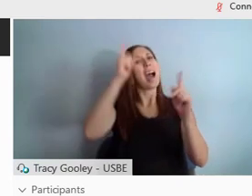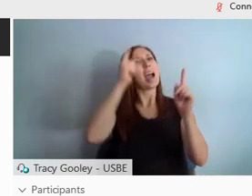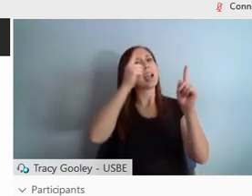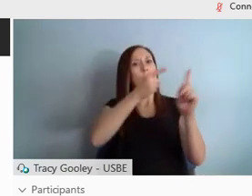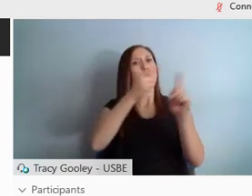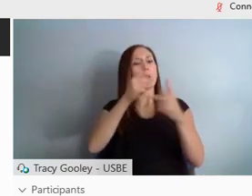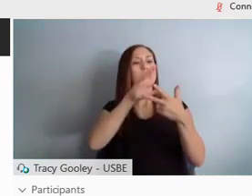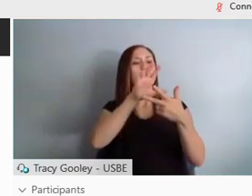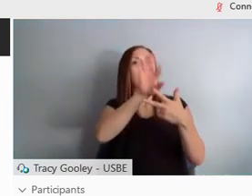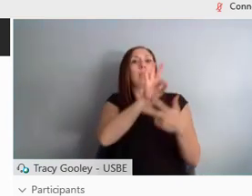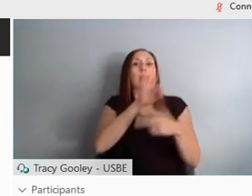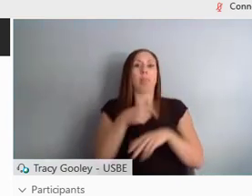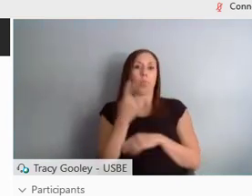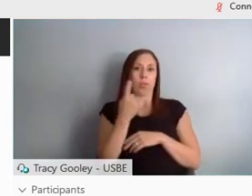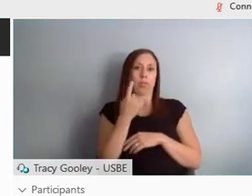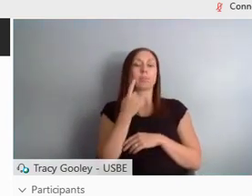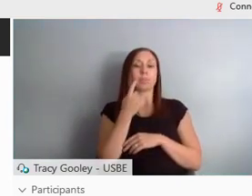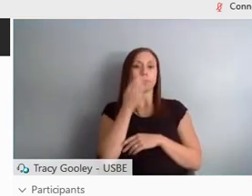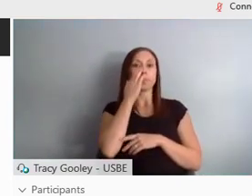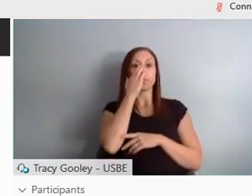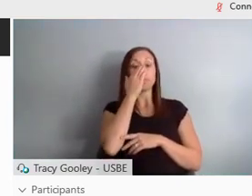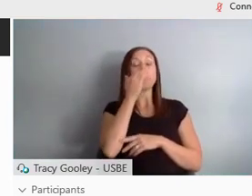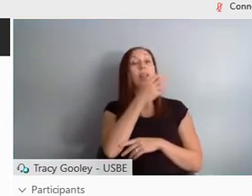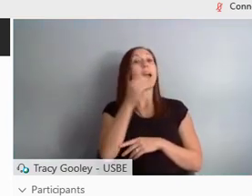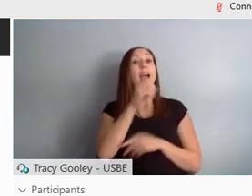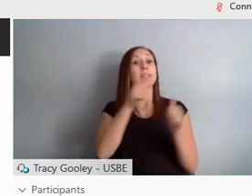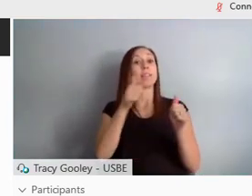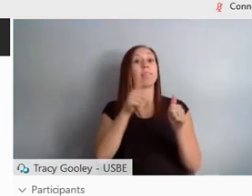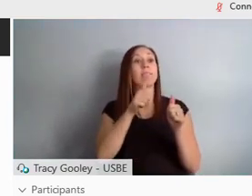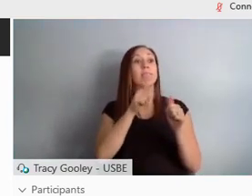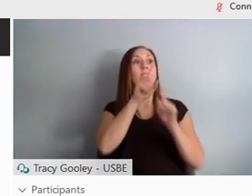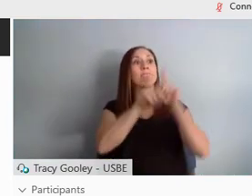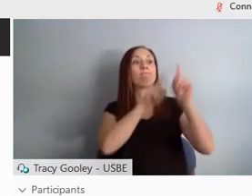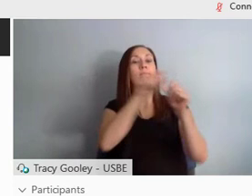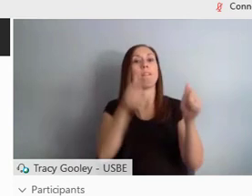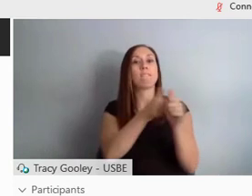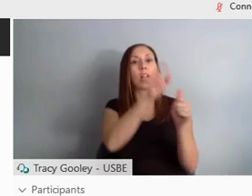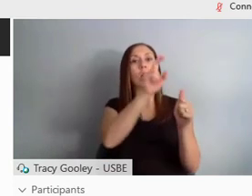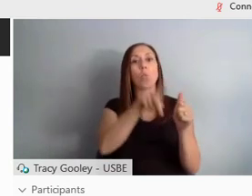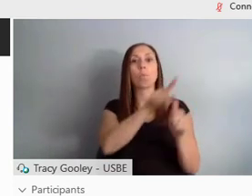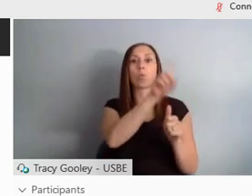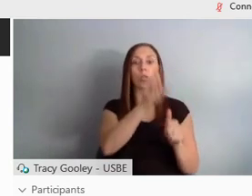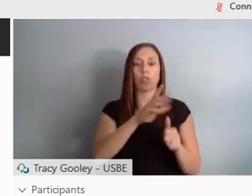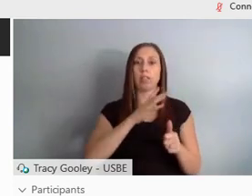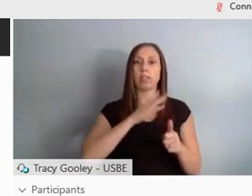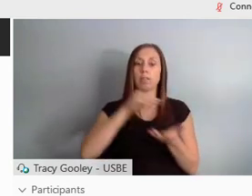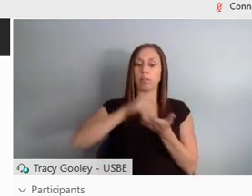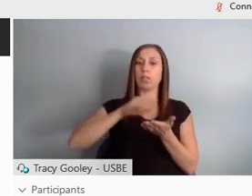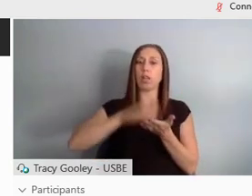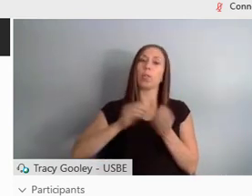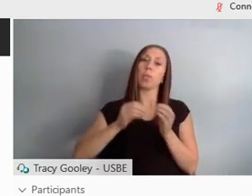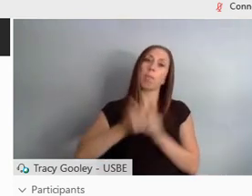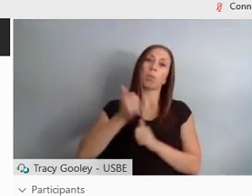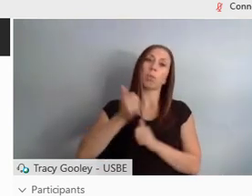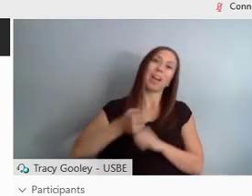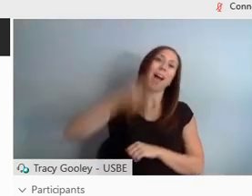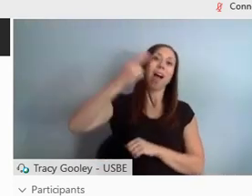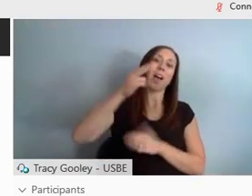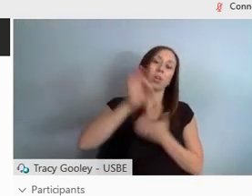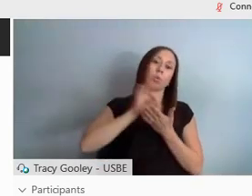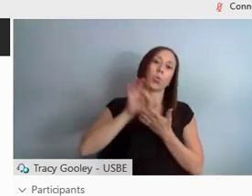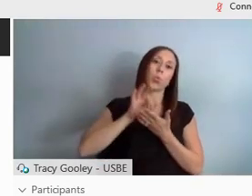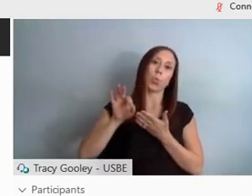of the 3 prompts and the additional follow-up question for each prompt. Record the highest score. In the